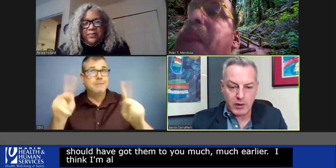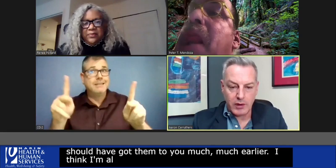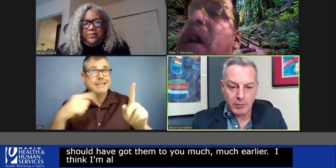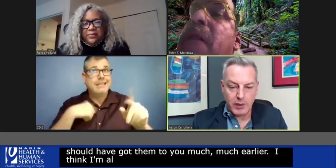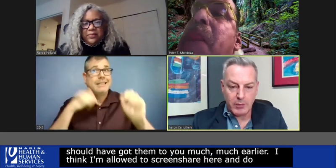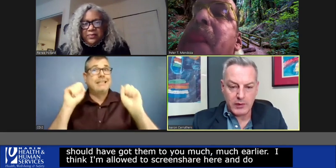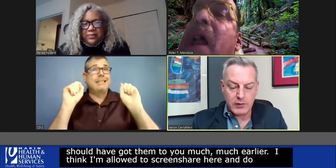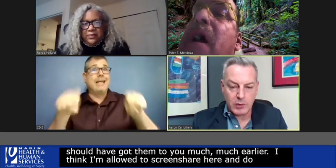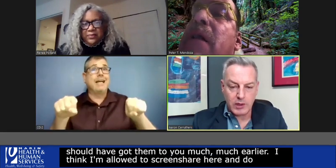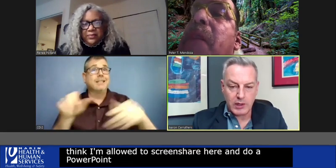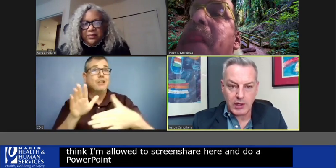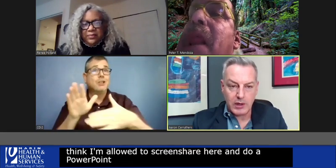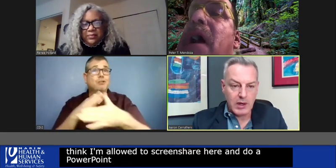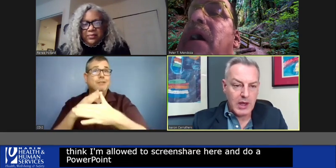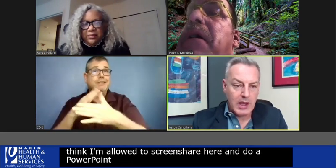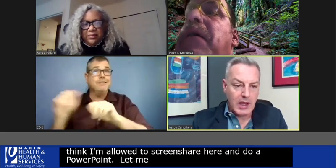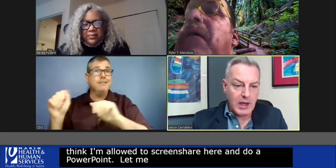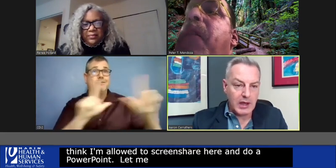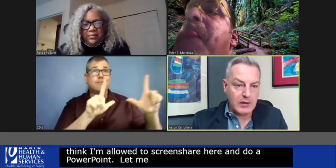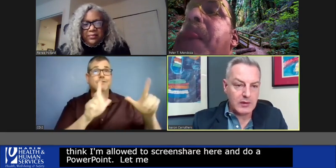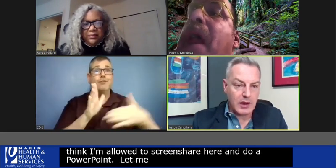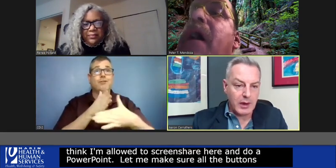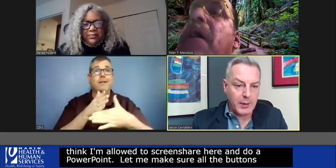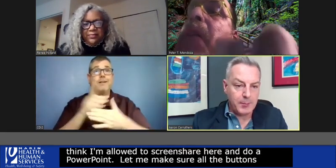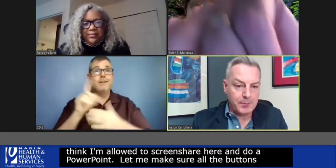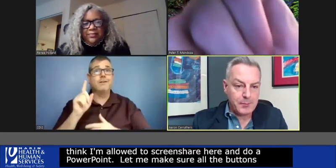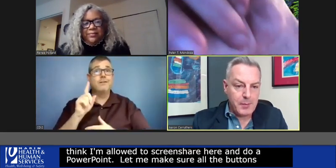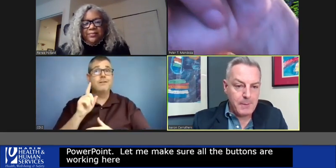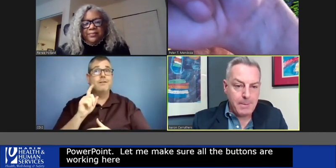sure all the buttons are working here, and